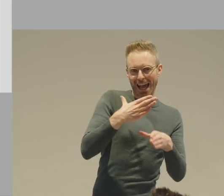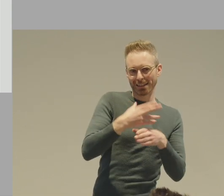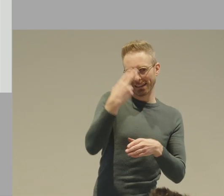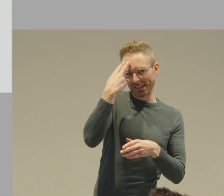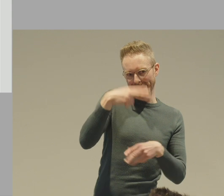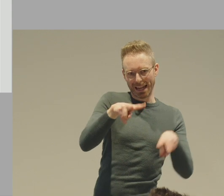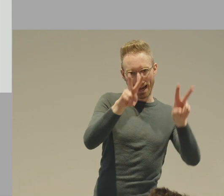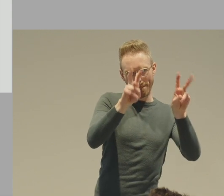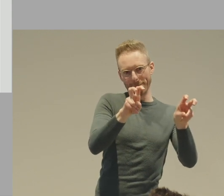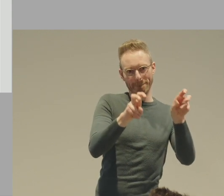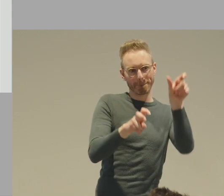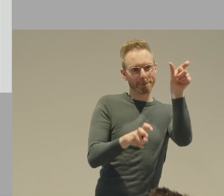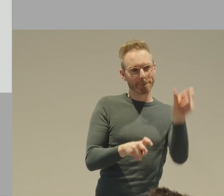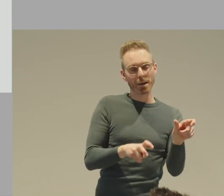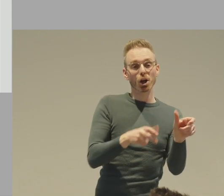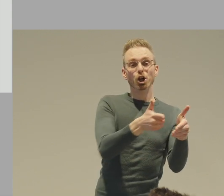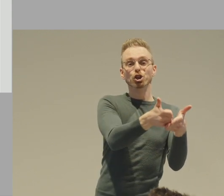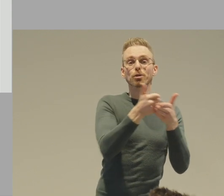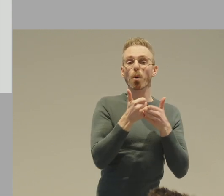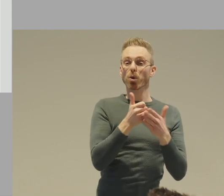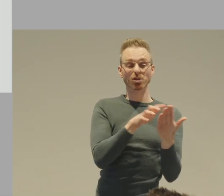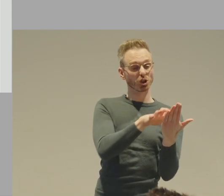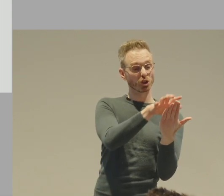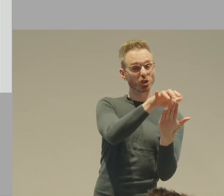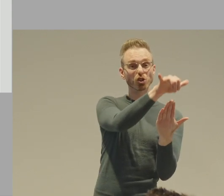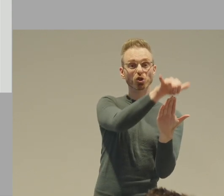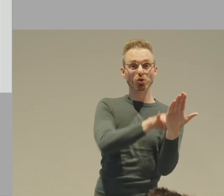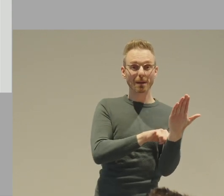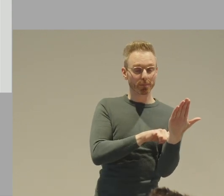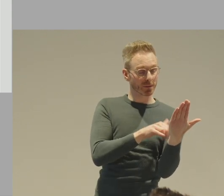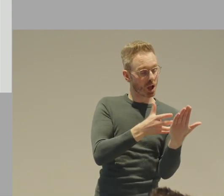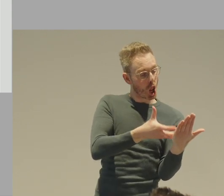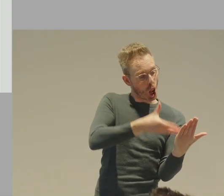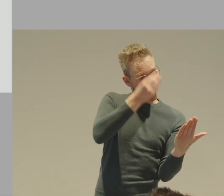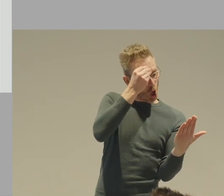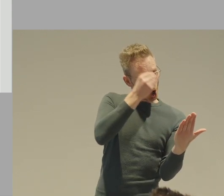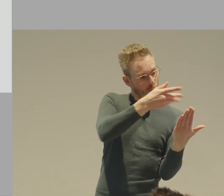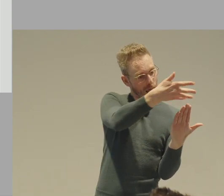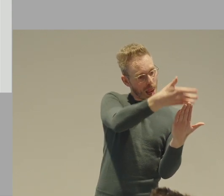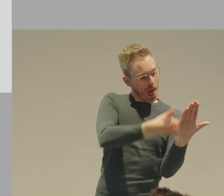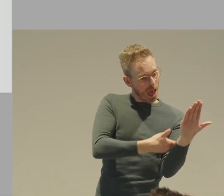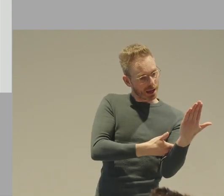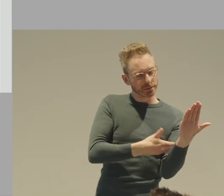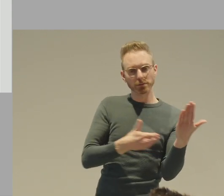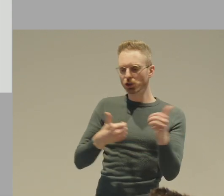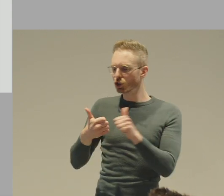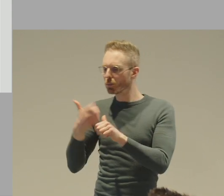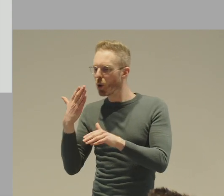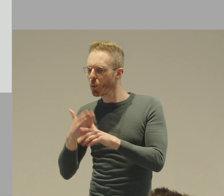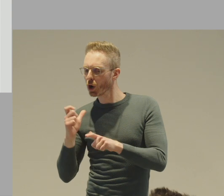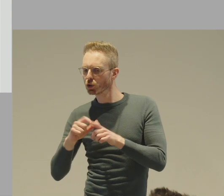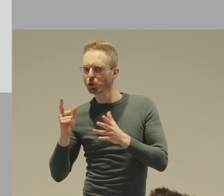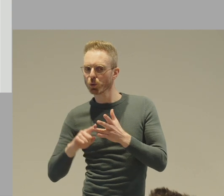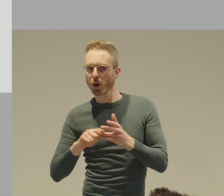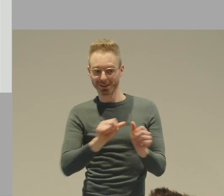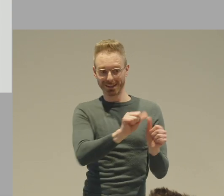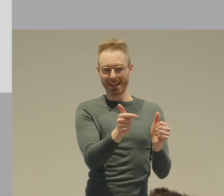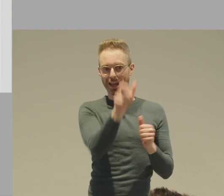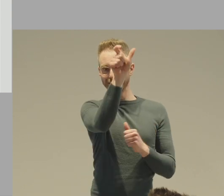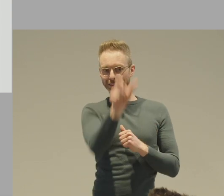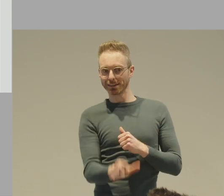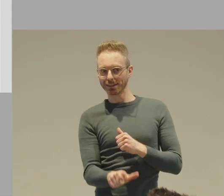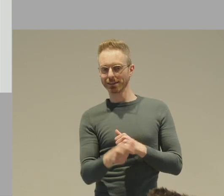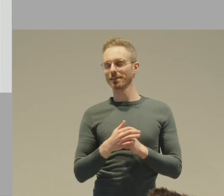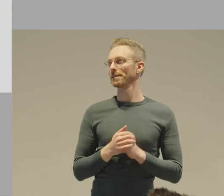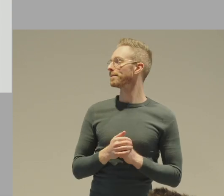support with learning lines, and then detail of what the support worker does. So I, being the customer, the